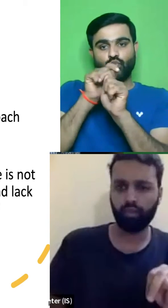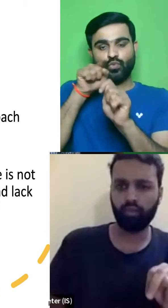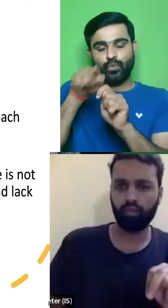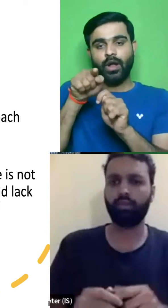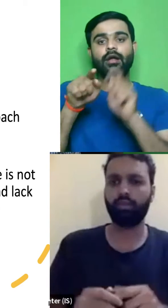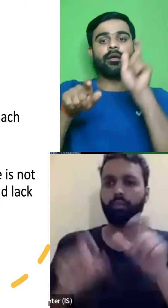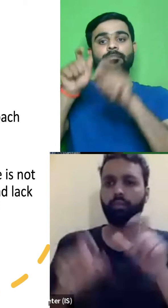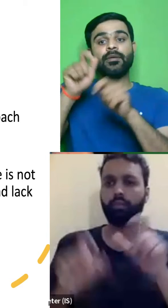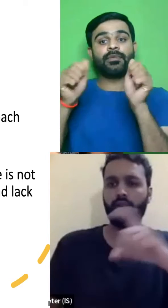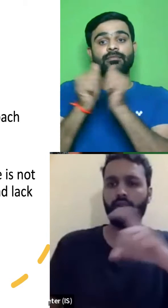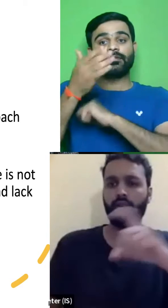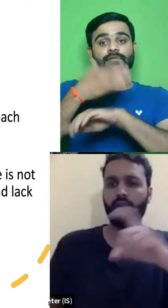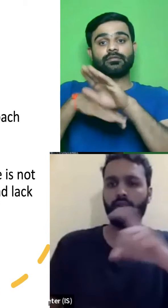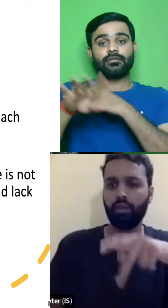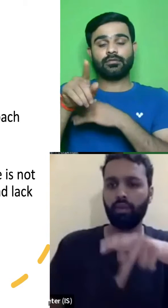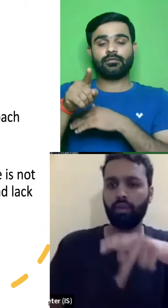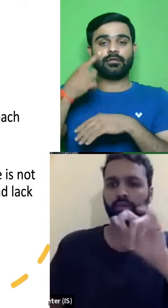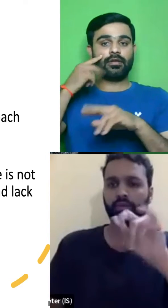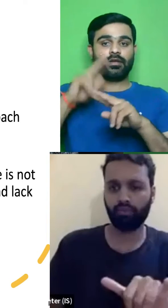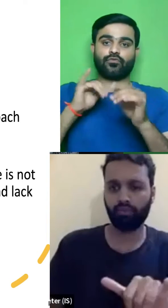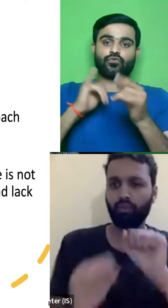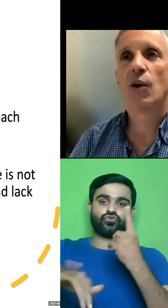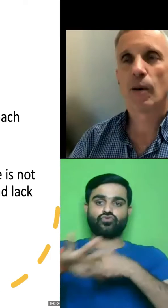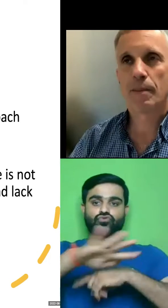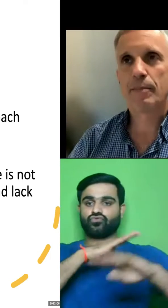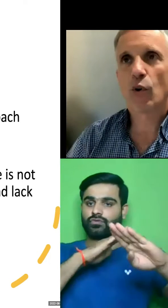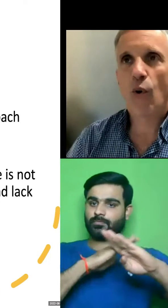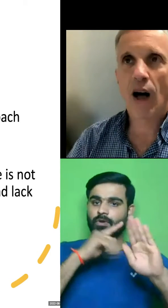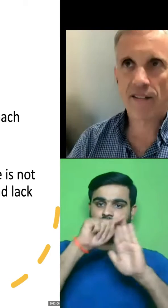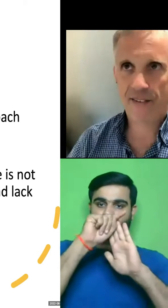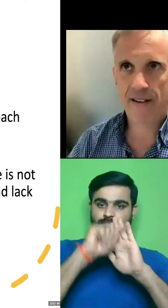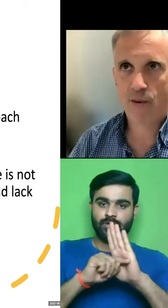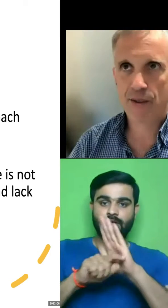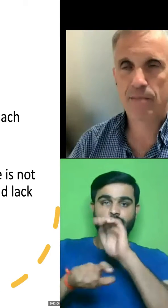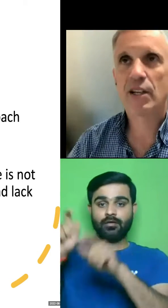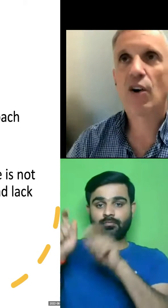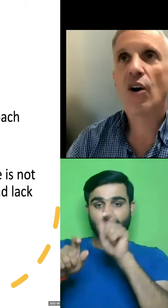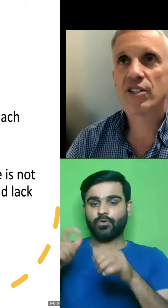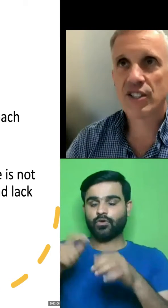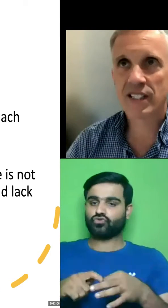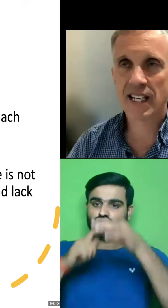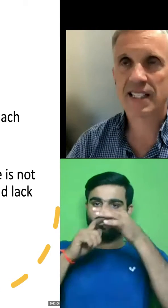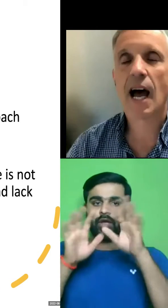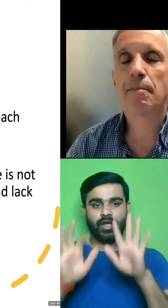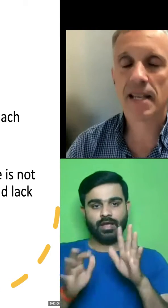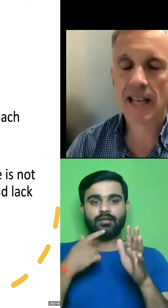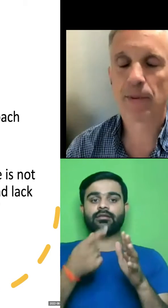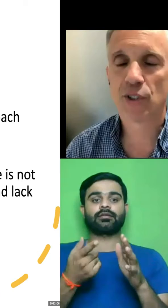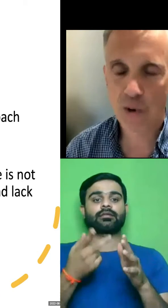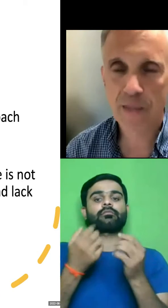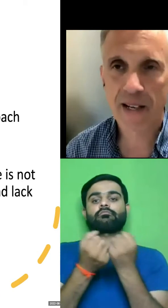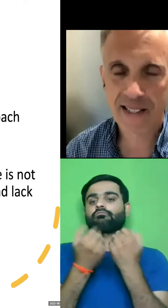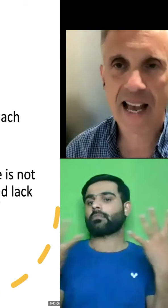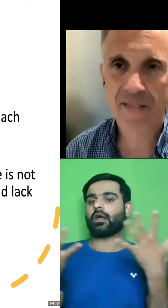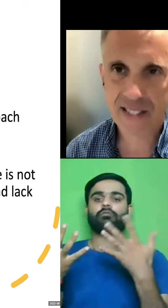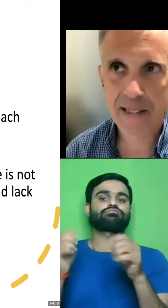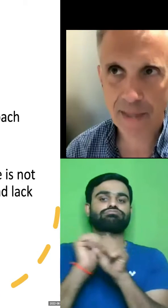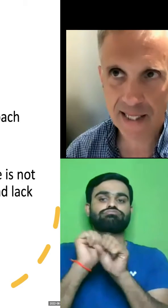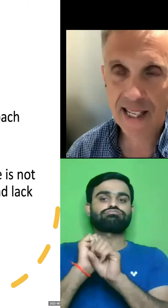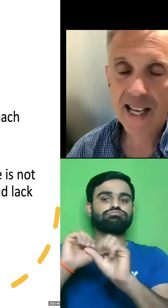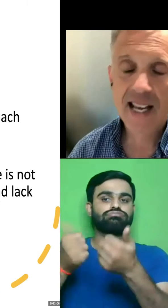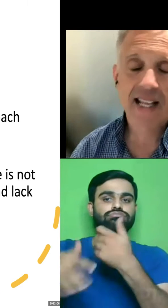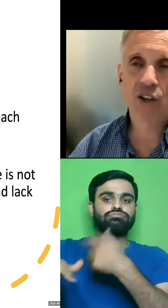people with disabilities. So we don't want social protection policies where people qualify for them because they're seen as not being able to work because they